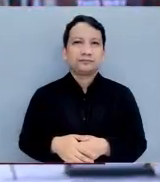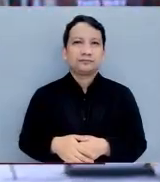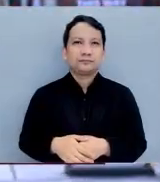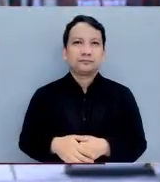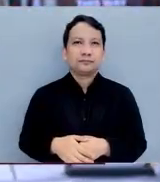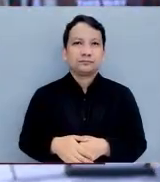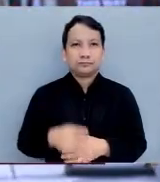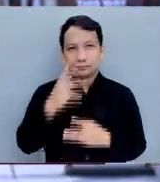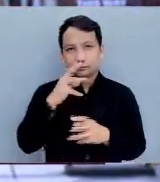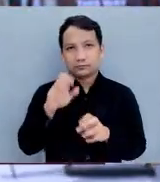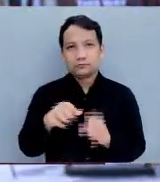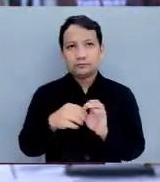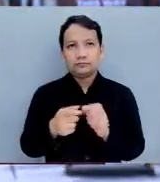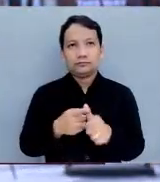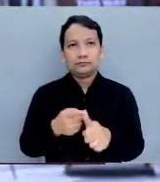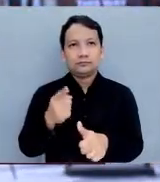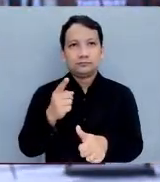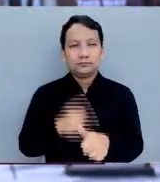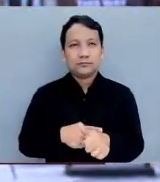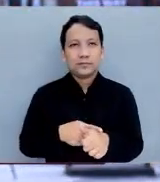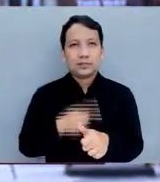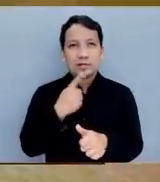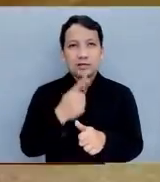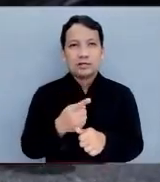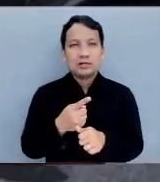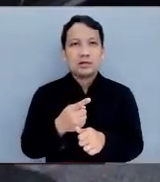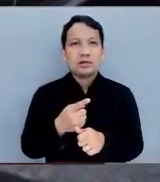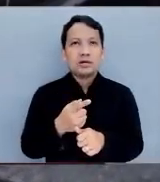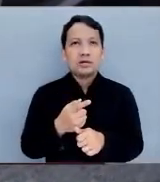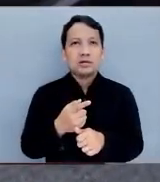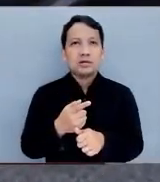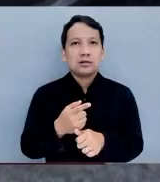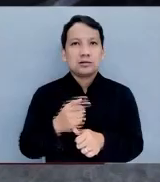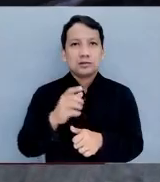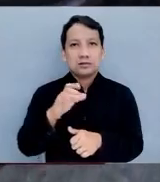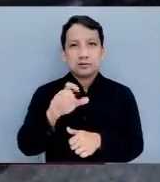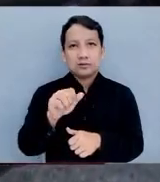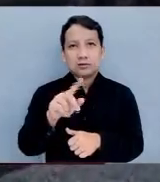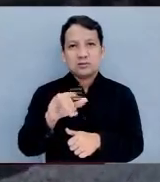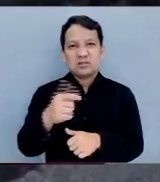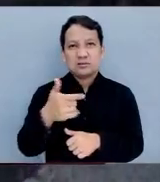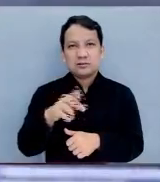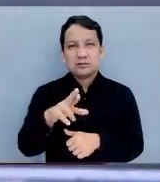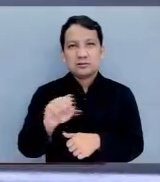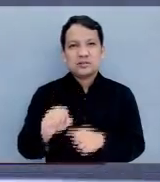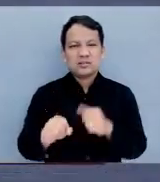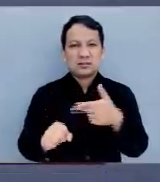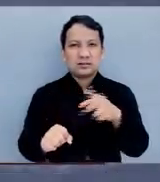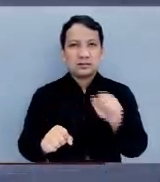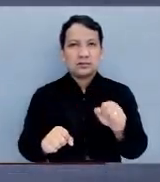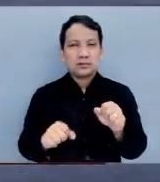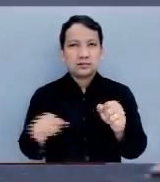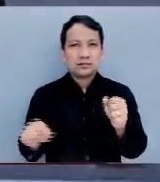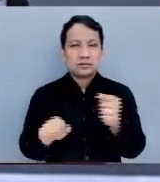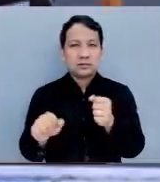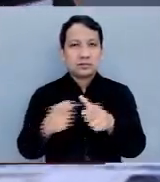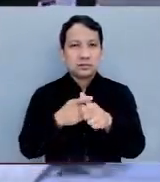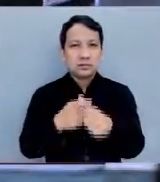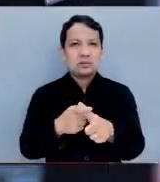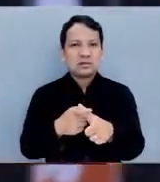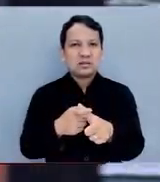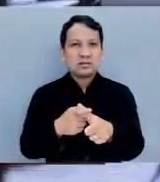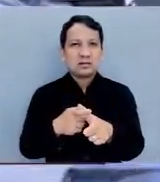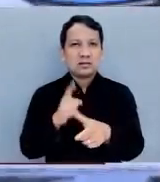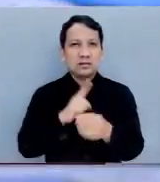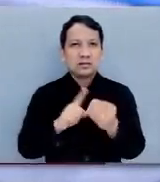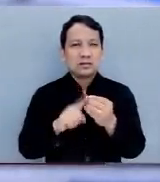witness firsthand the debut of our Corolla Altis GRS HEV race car on the racetrack.